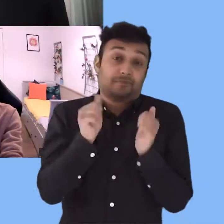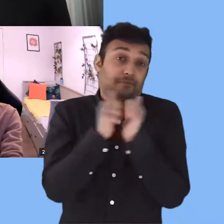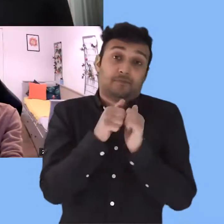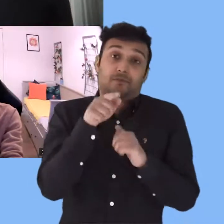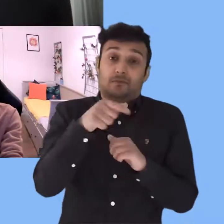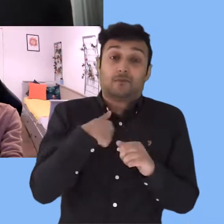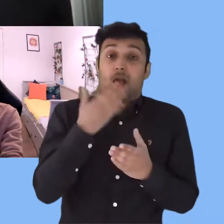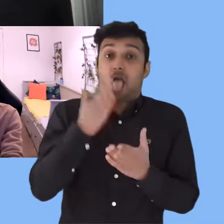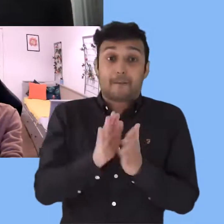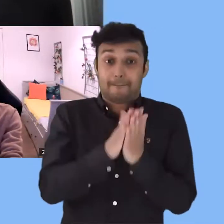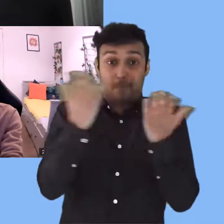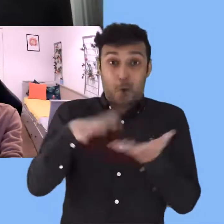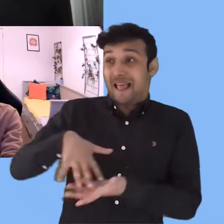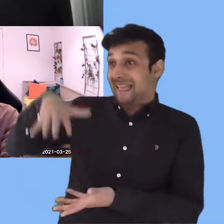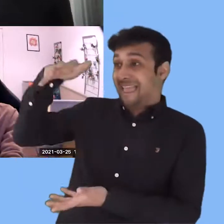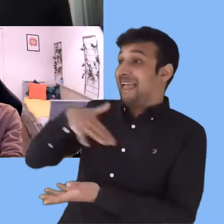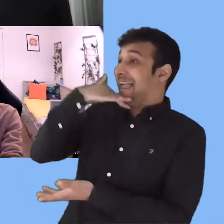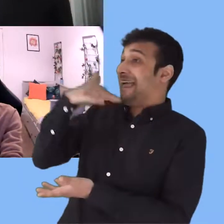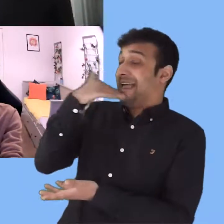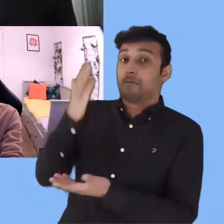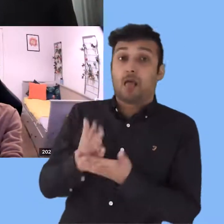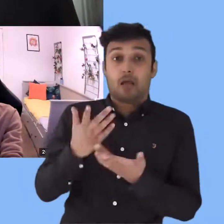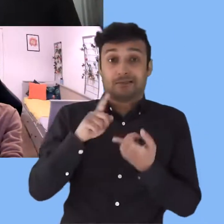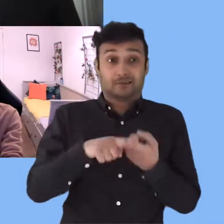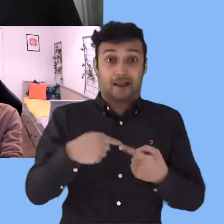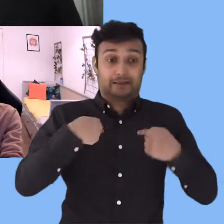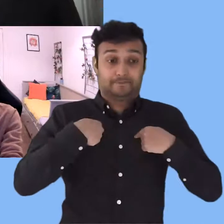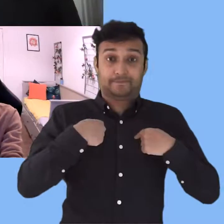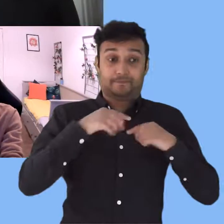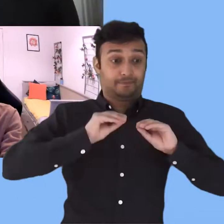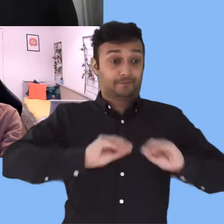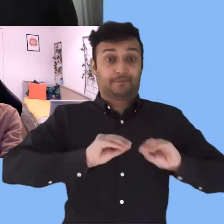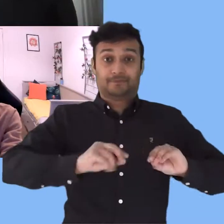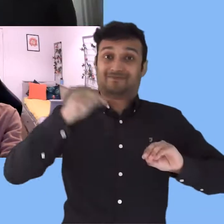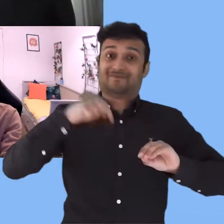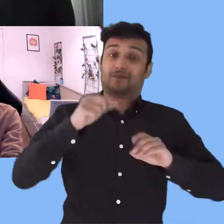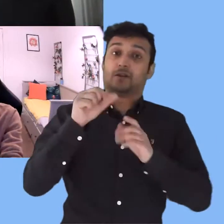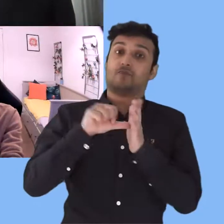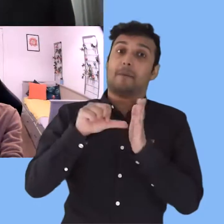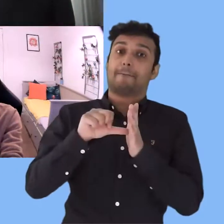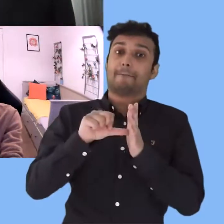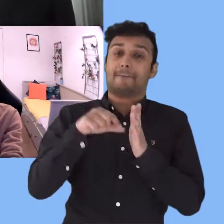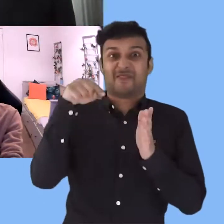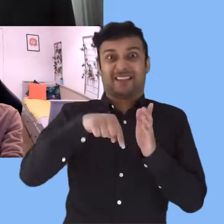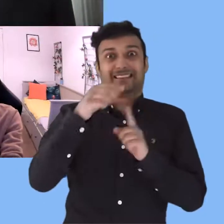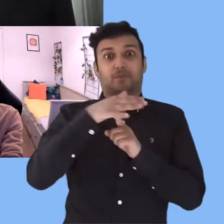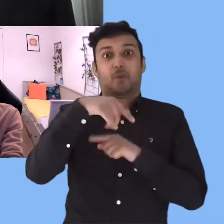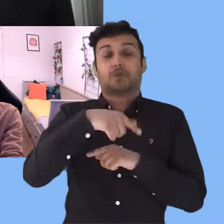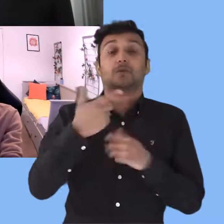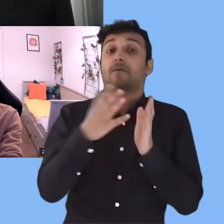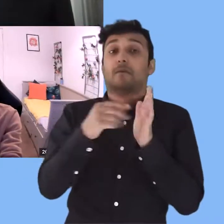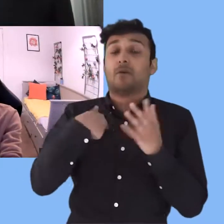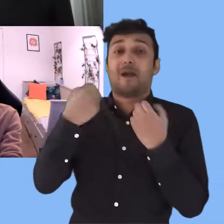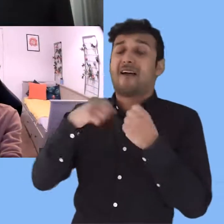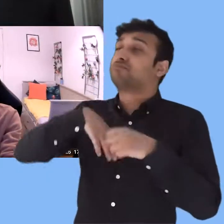on shelves, but if they're not being used and if they're not being modelled by practitioners, if they're not being engaged with or celebrated,